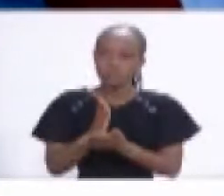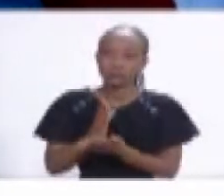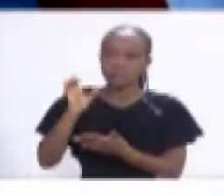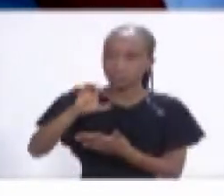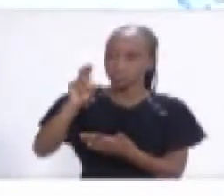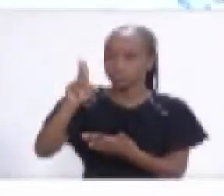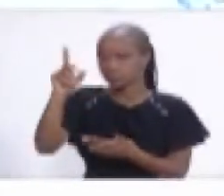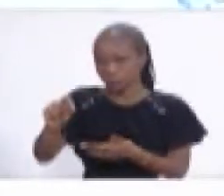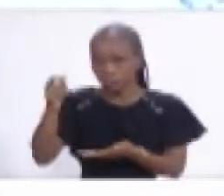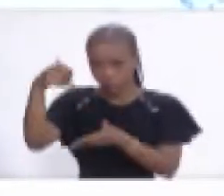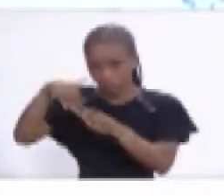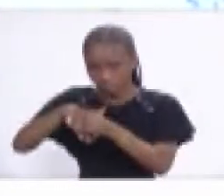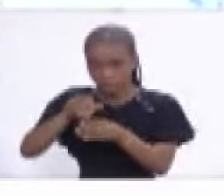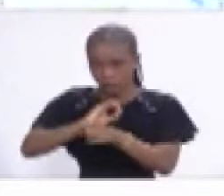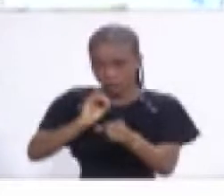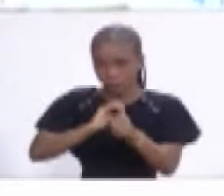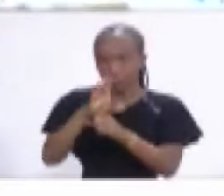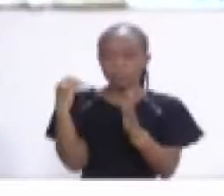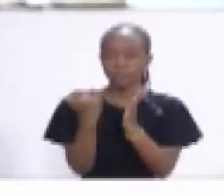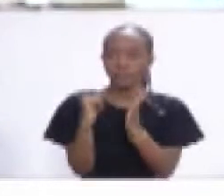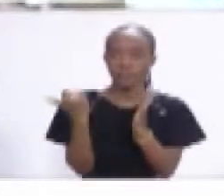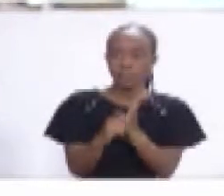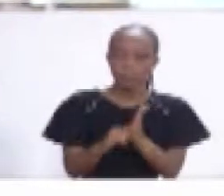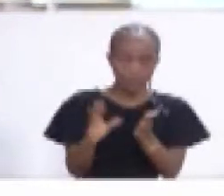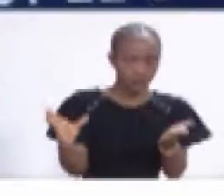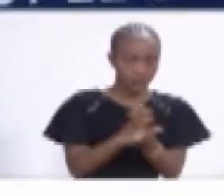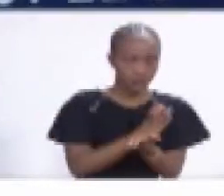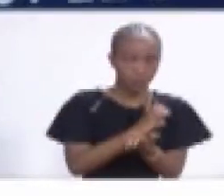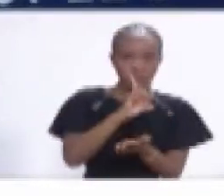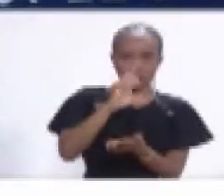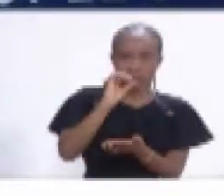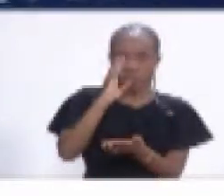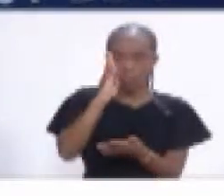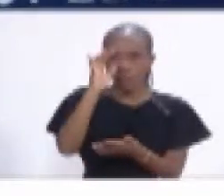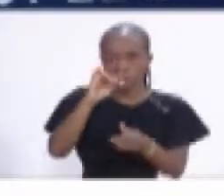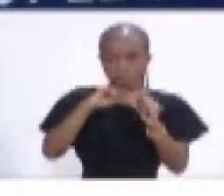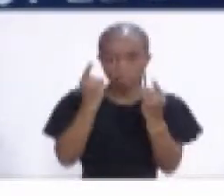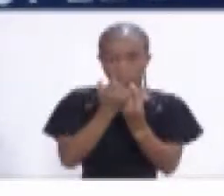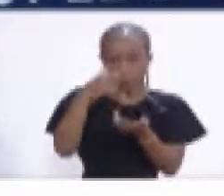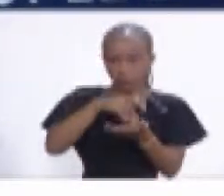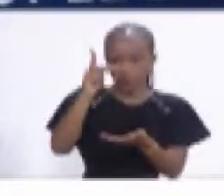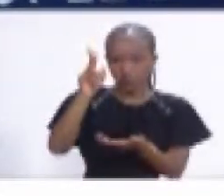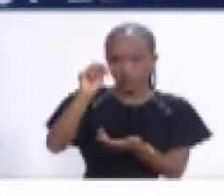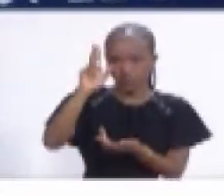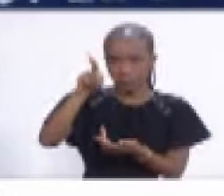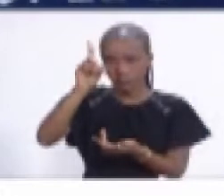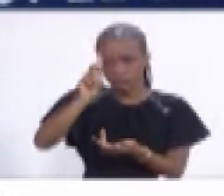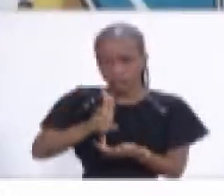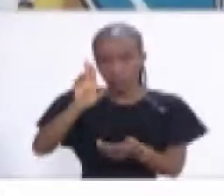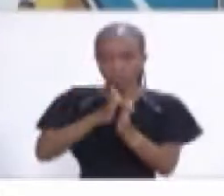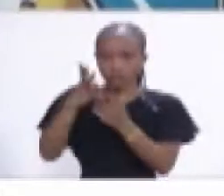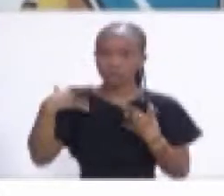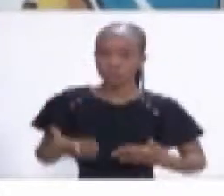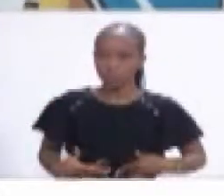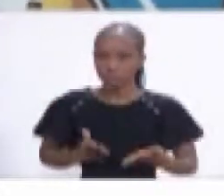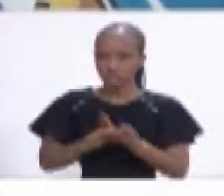especially amidst the COVID-19 pandemic. A section of lobby groups that comprise of the KMPDU and human rights activists